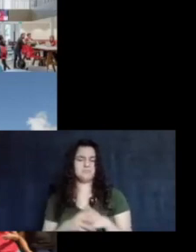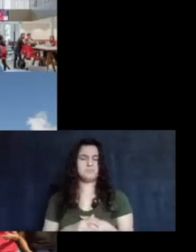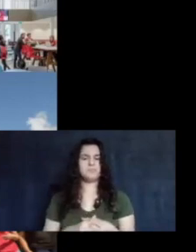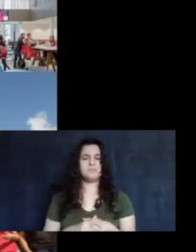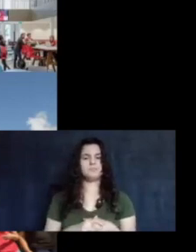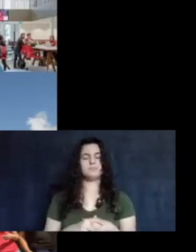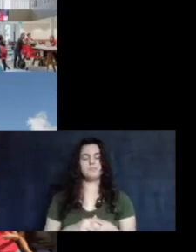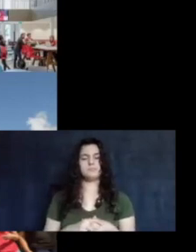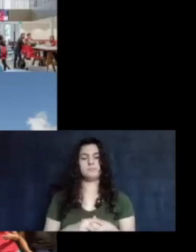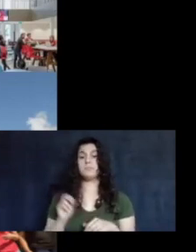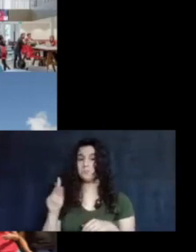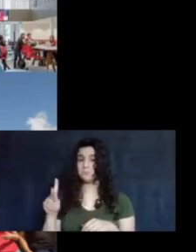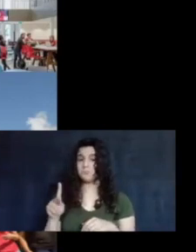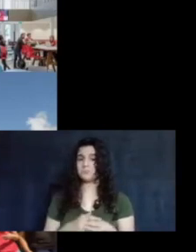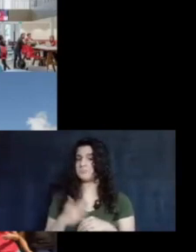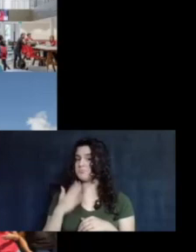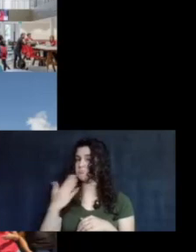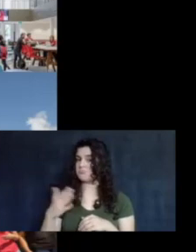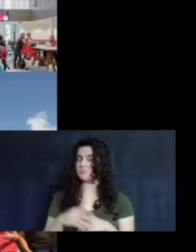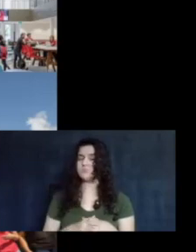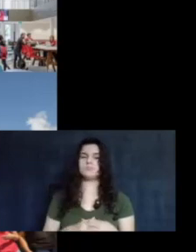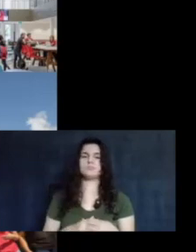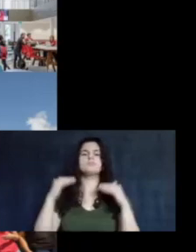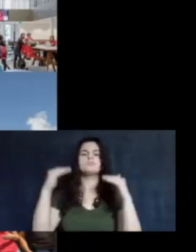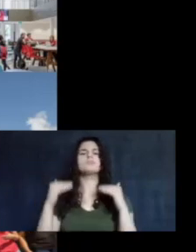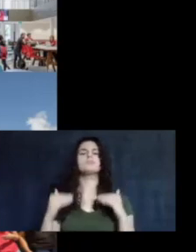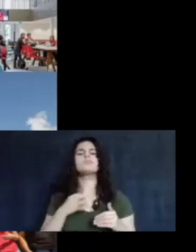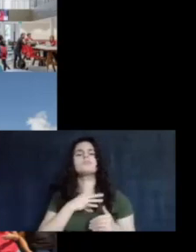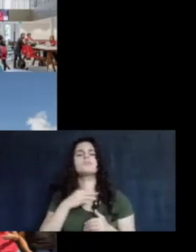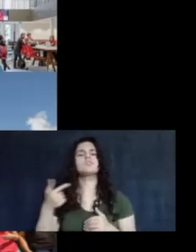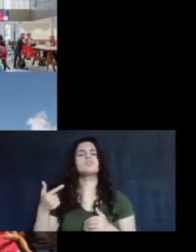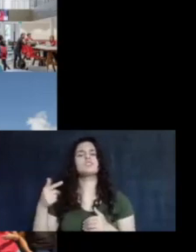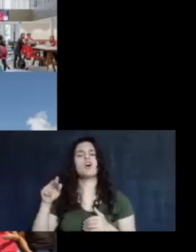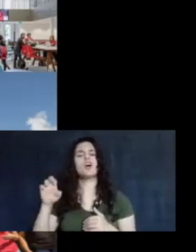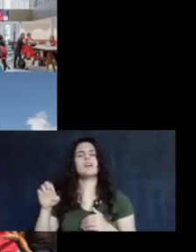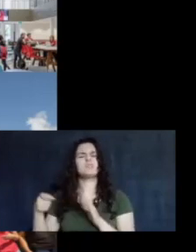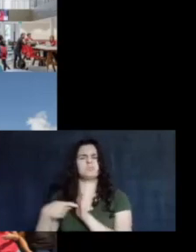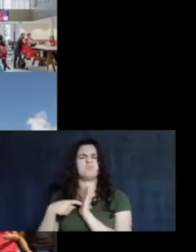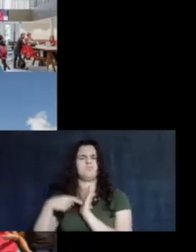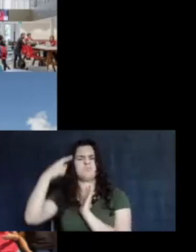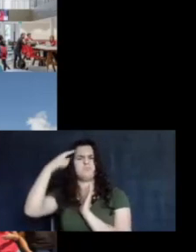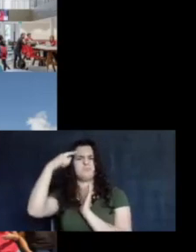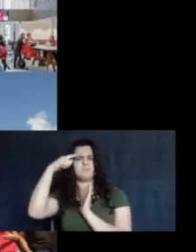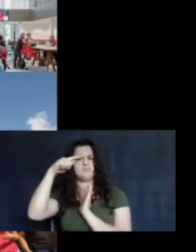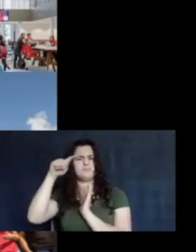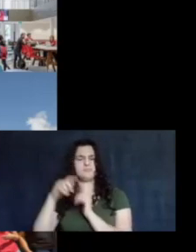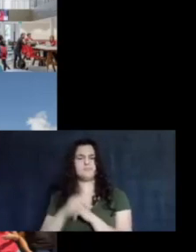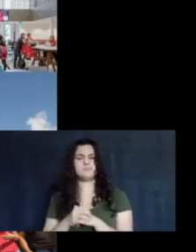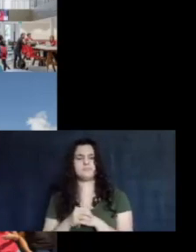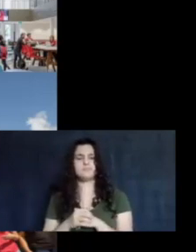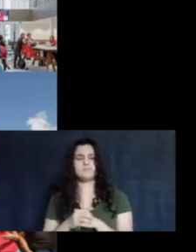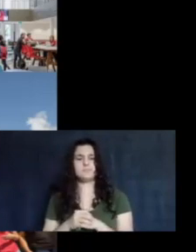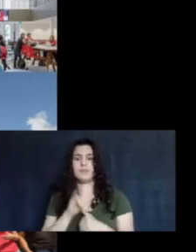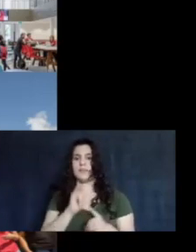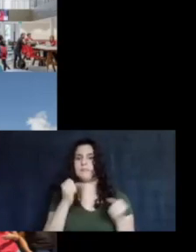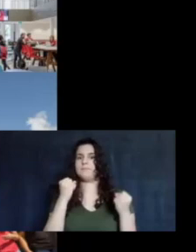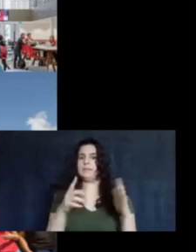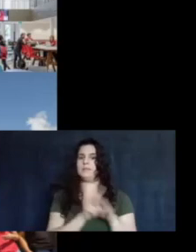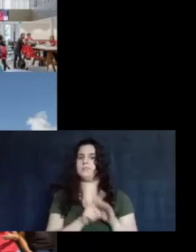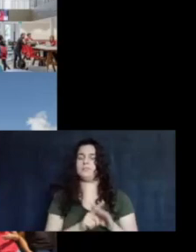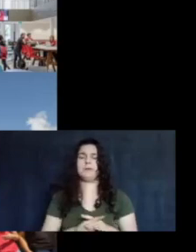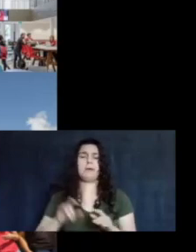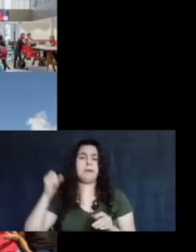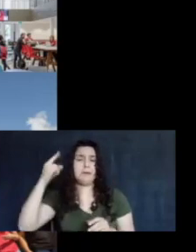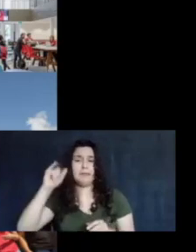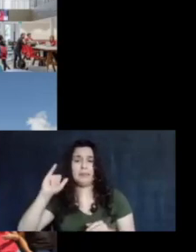Okay. Thank you for that. Why is the GRE required? See, I got this one a few times. Yeah, that's above my pay grade. Let me give you a